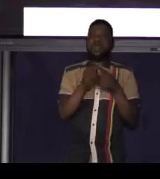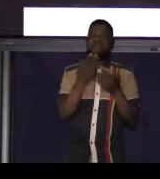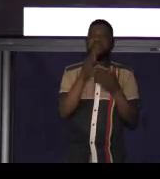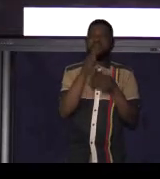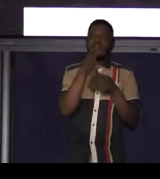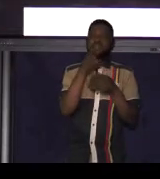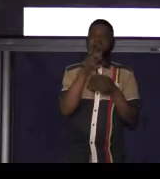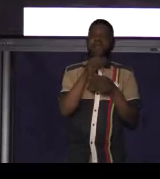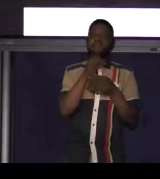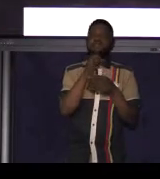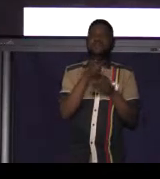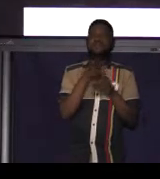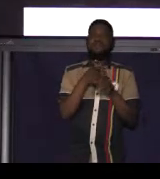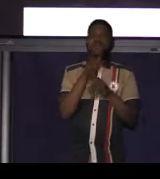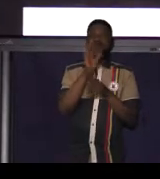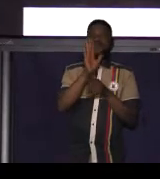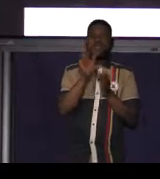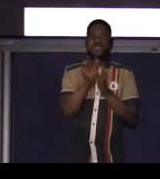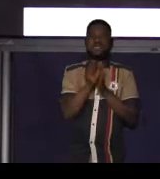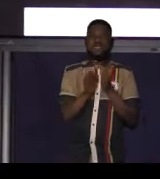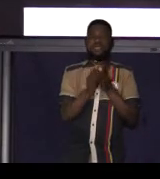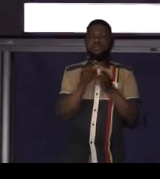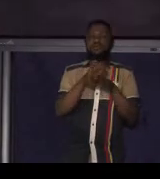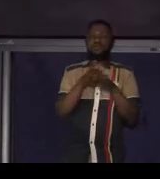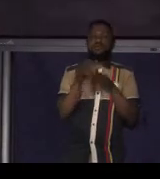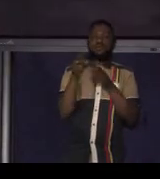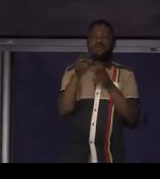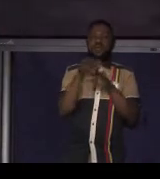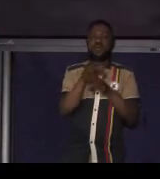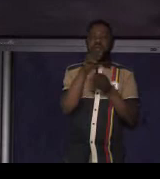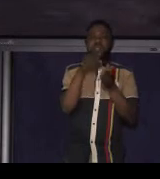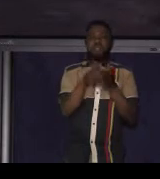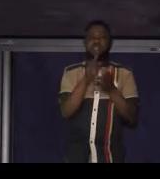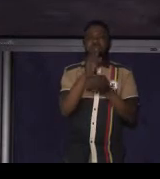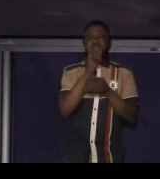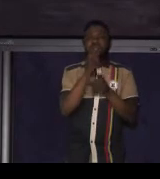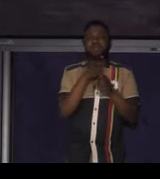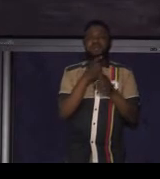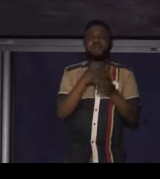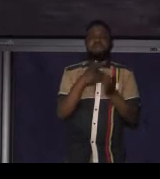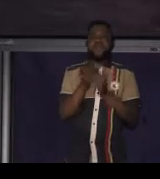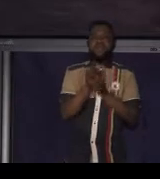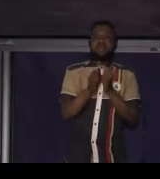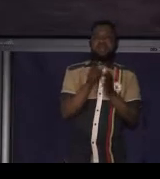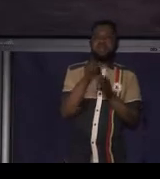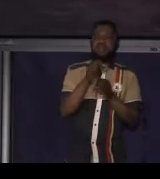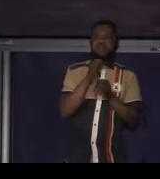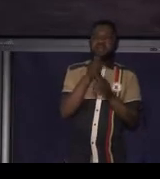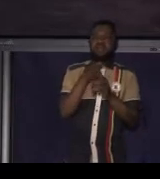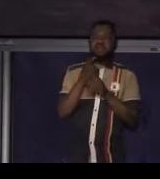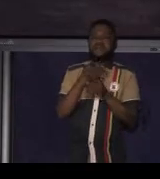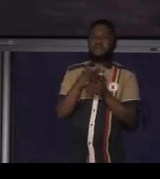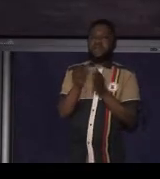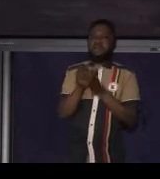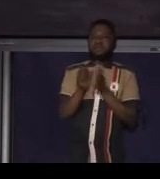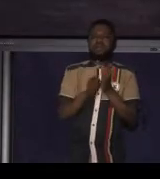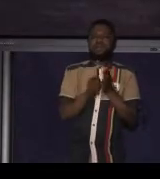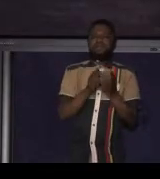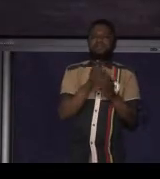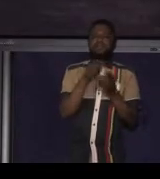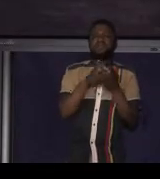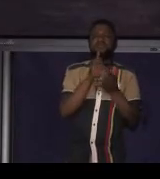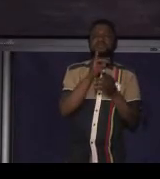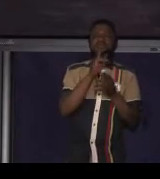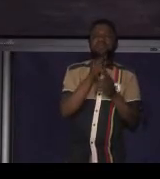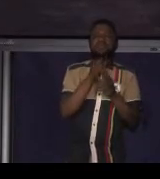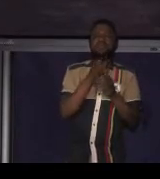to, or maybe they are not from your state. You don't look at this one is from my state, this one is not from my state, this